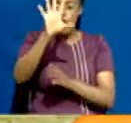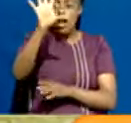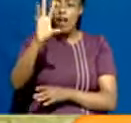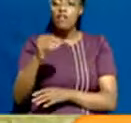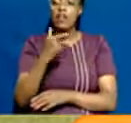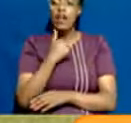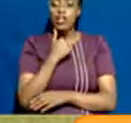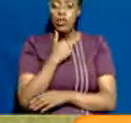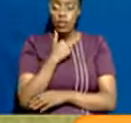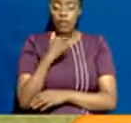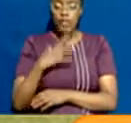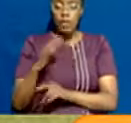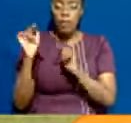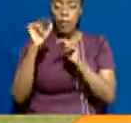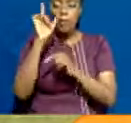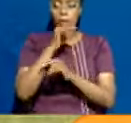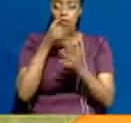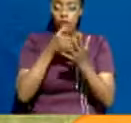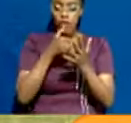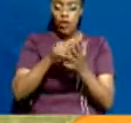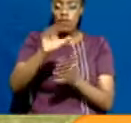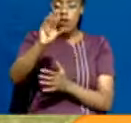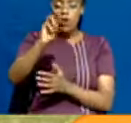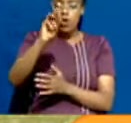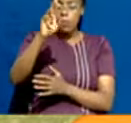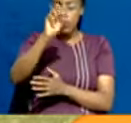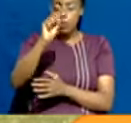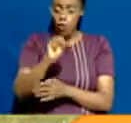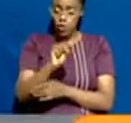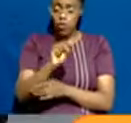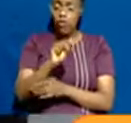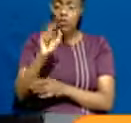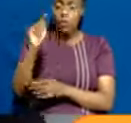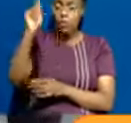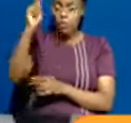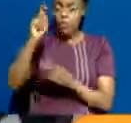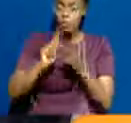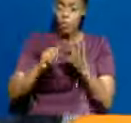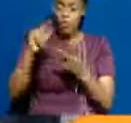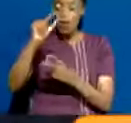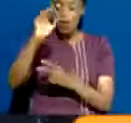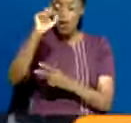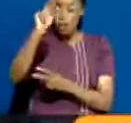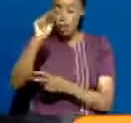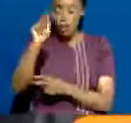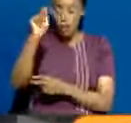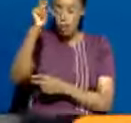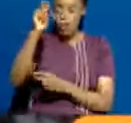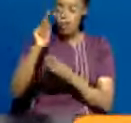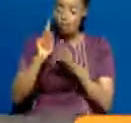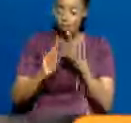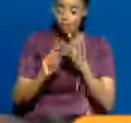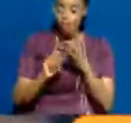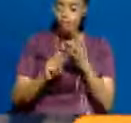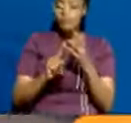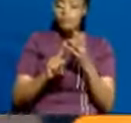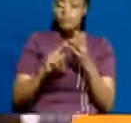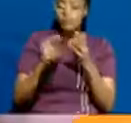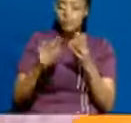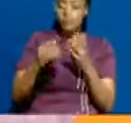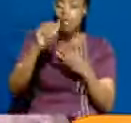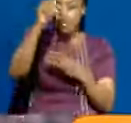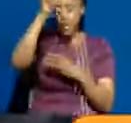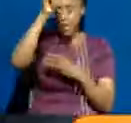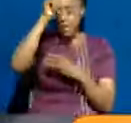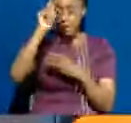Union. Those present included Comoros President Azali Assoumani, his Gabon counterpart Ali Bongo, Abdel Fattah of